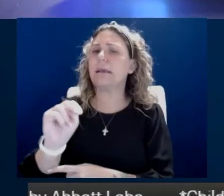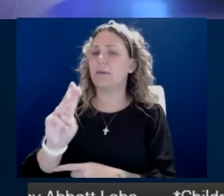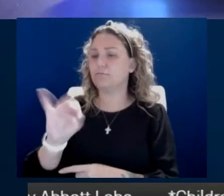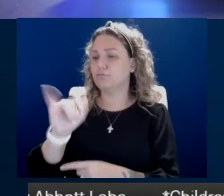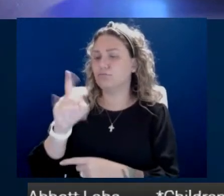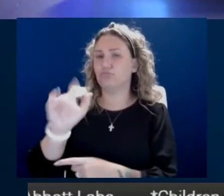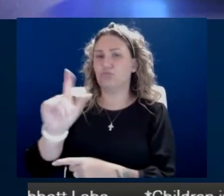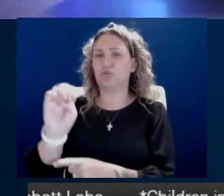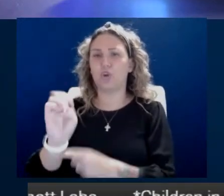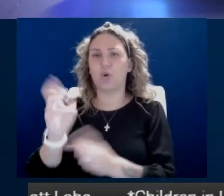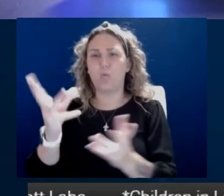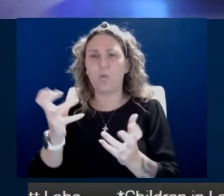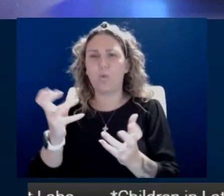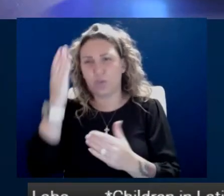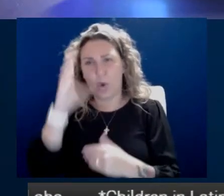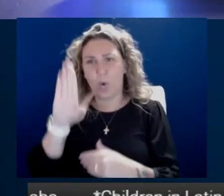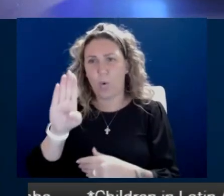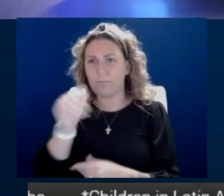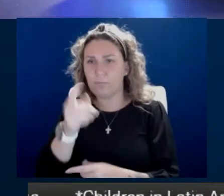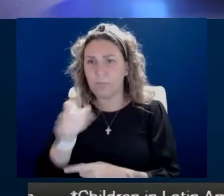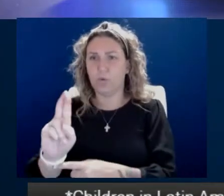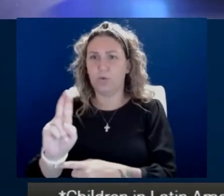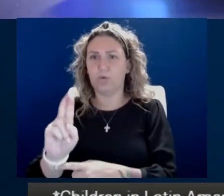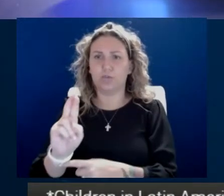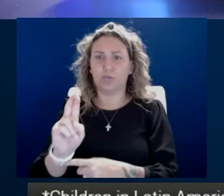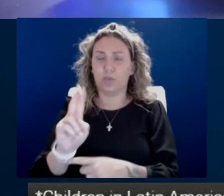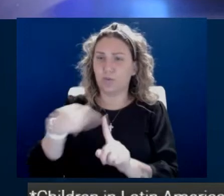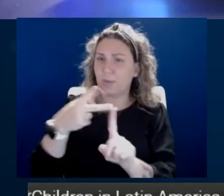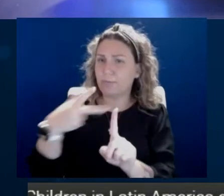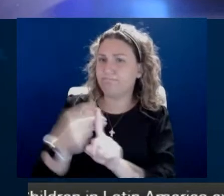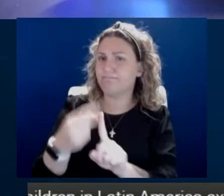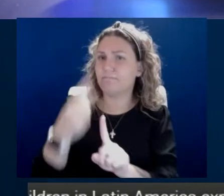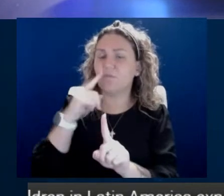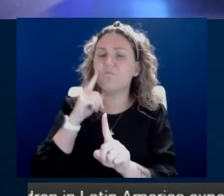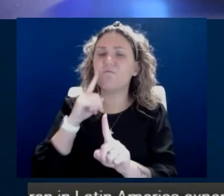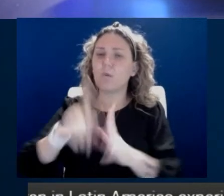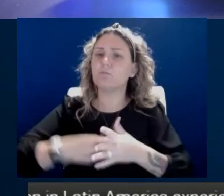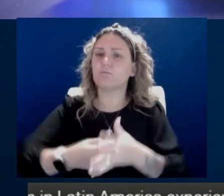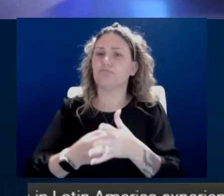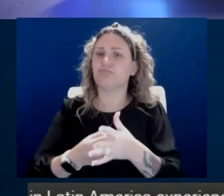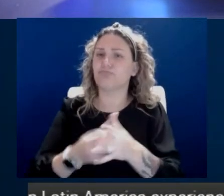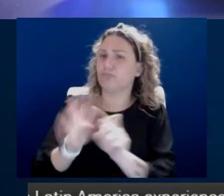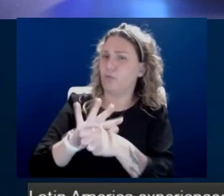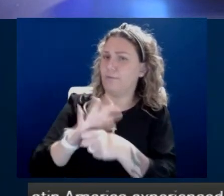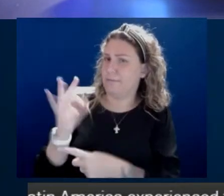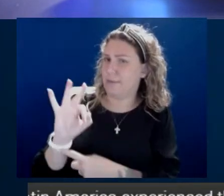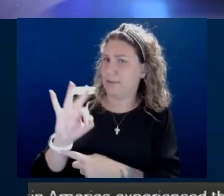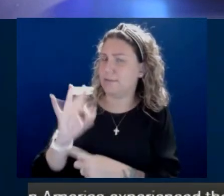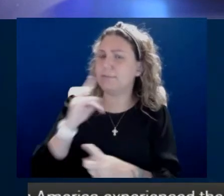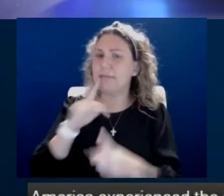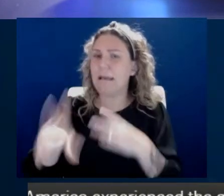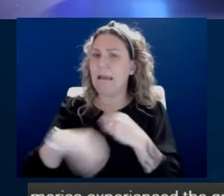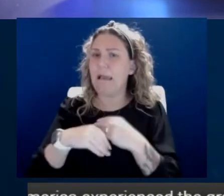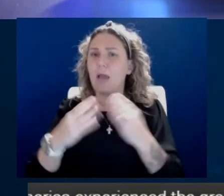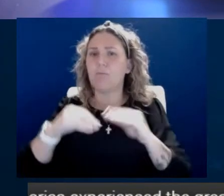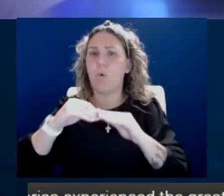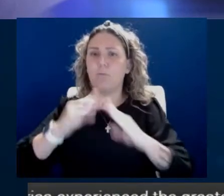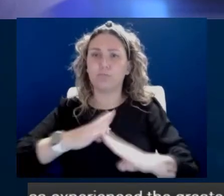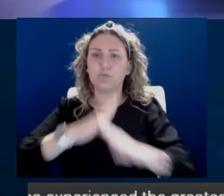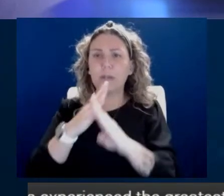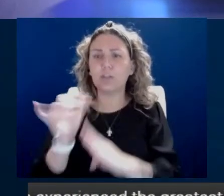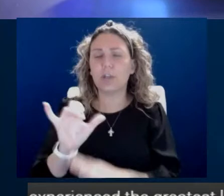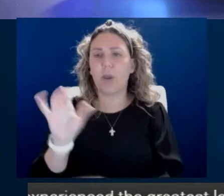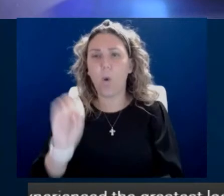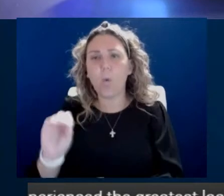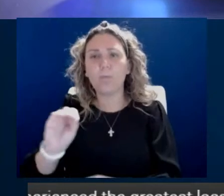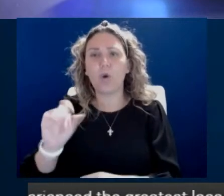are they planning to keep the original formula of the vaccine, or just add more variant protection like Omicron or something?